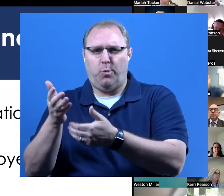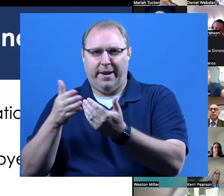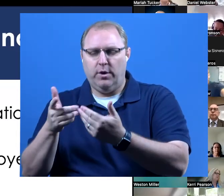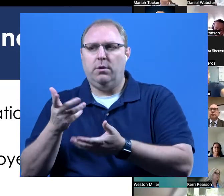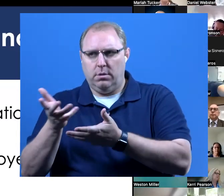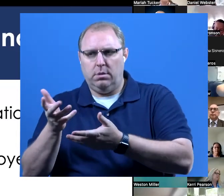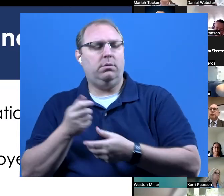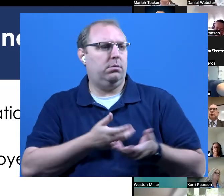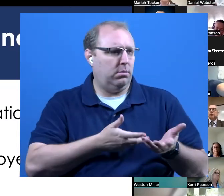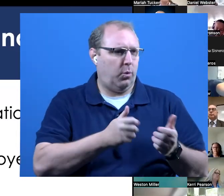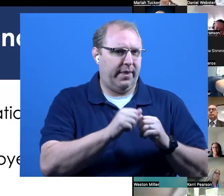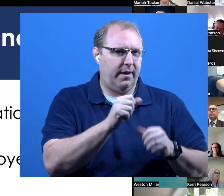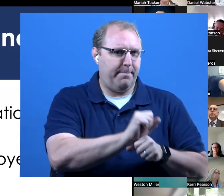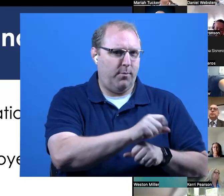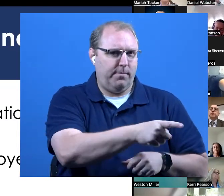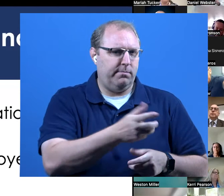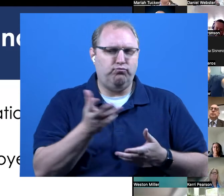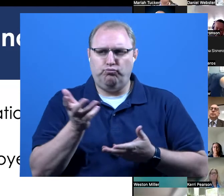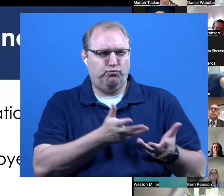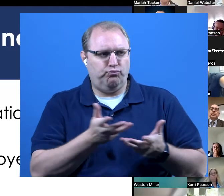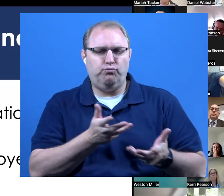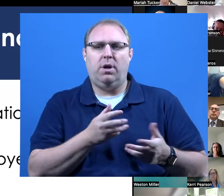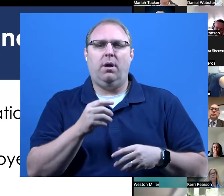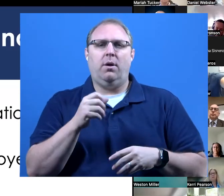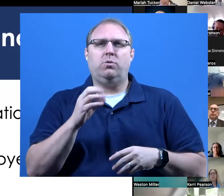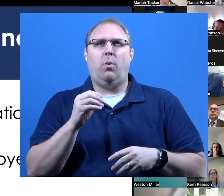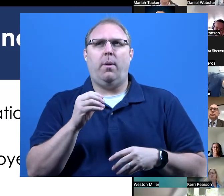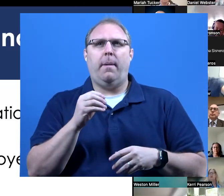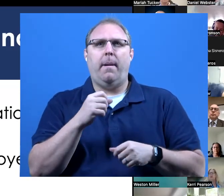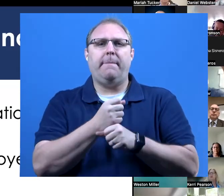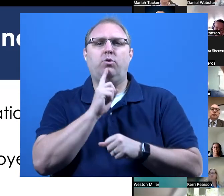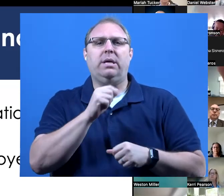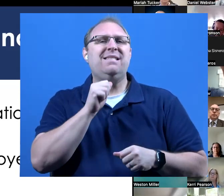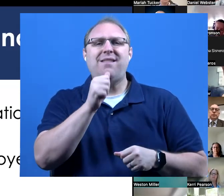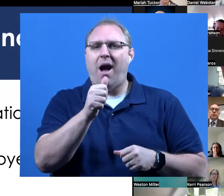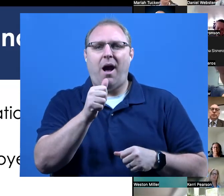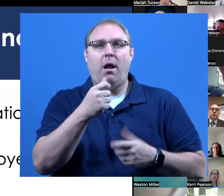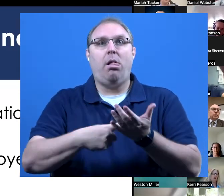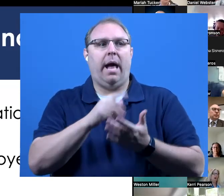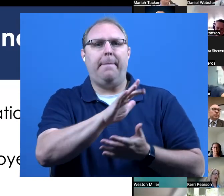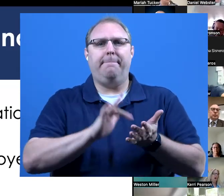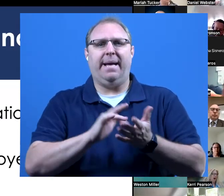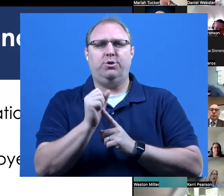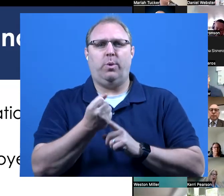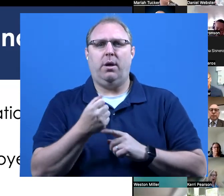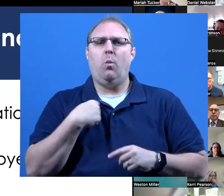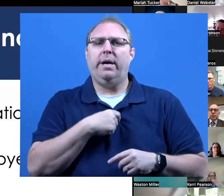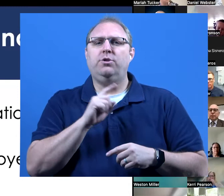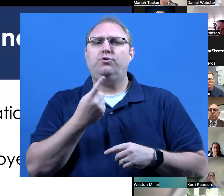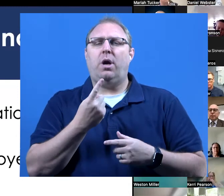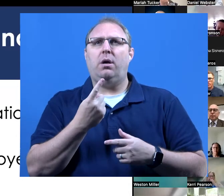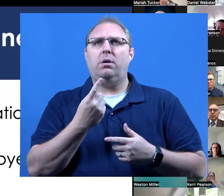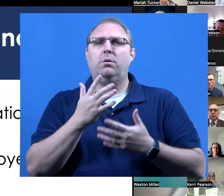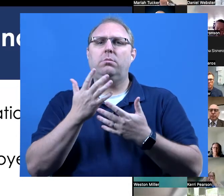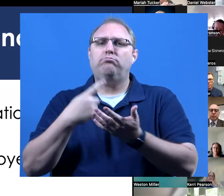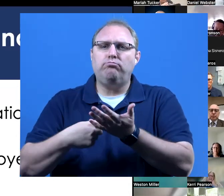we can have those kind of conversations and try to come up with what both works accommodation-wise for the employer and